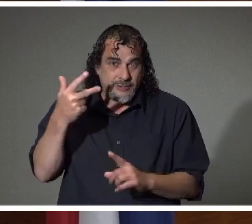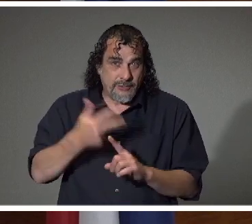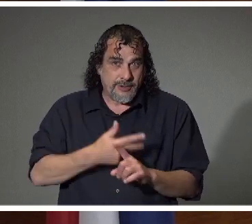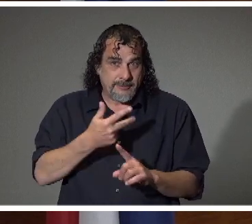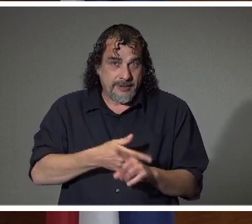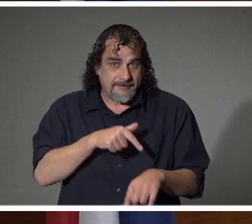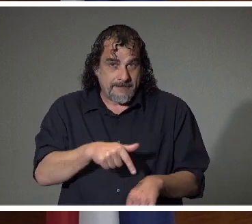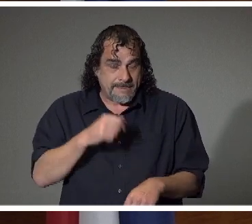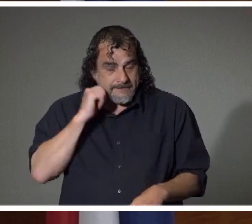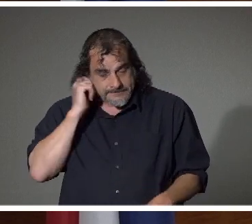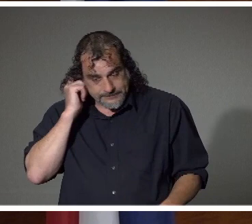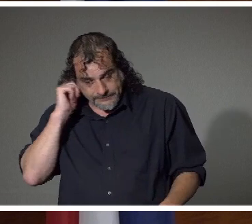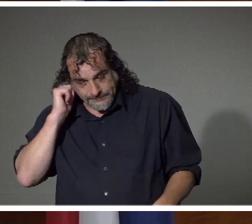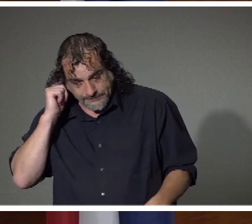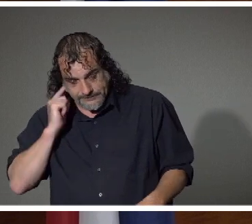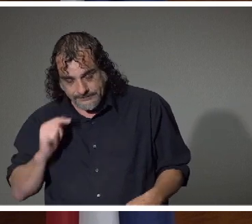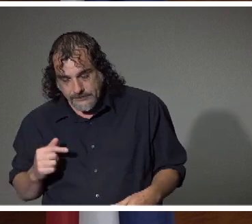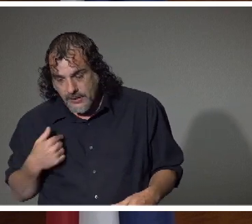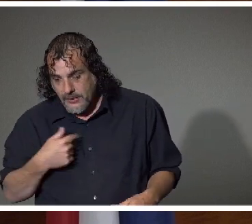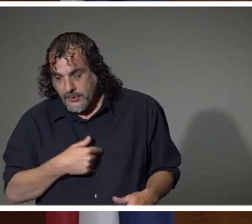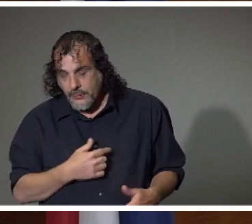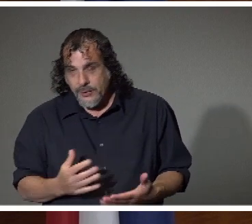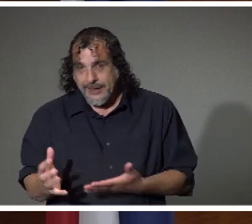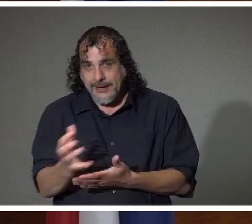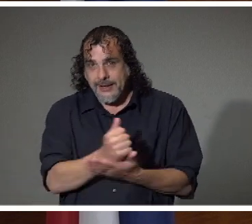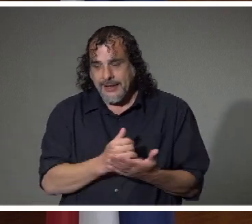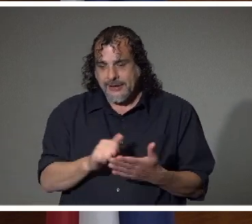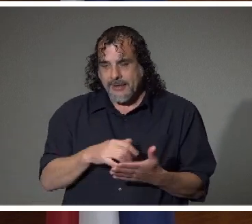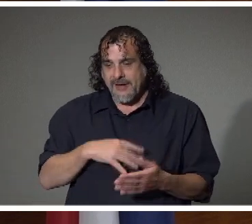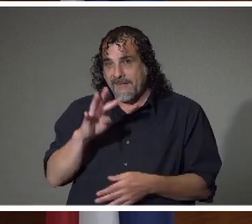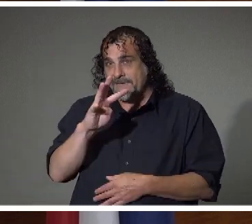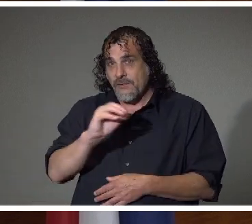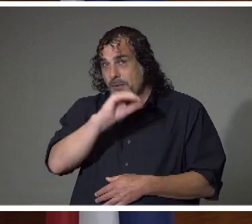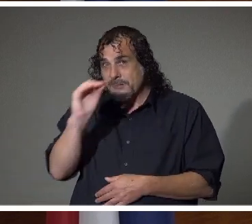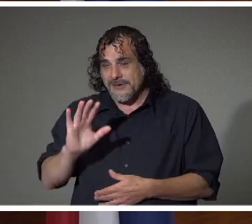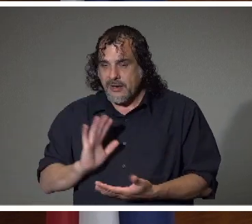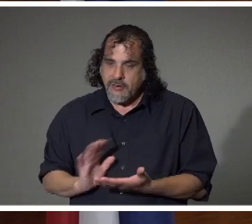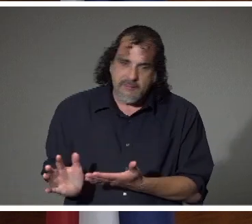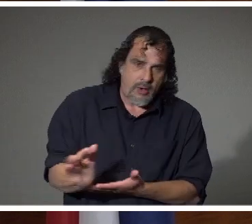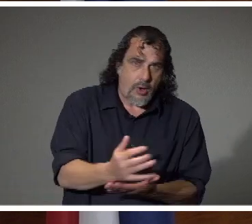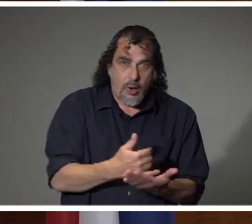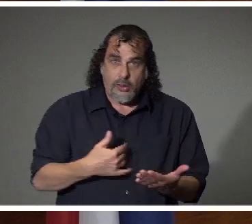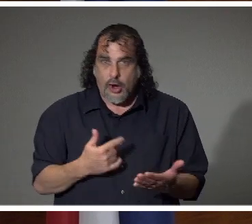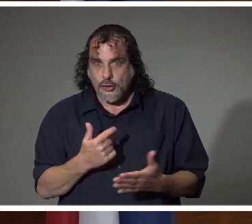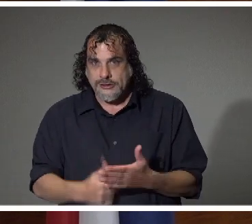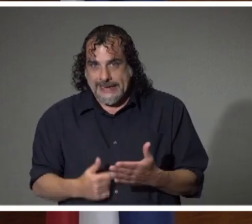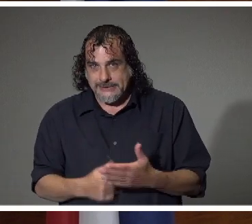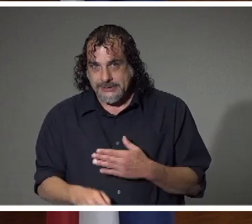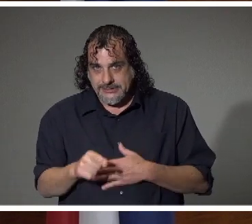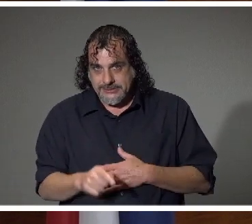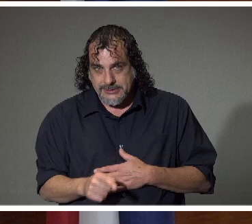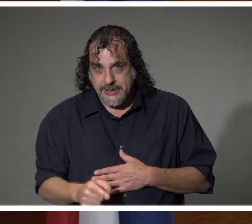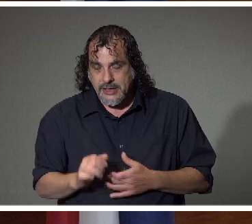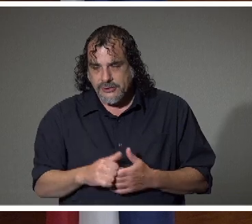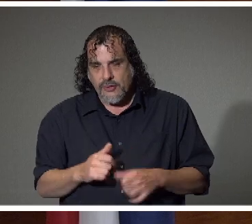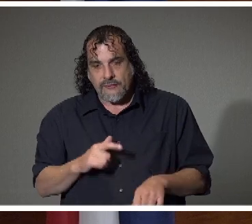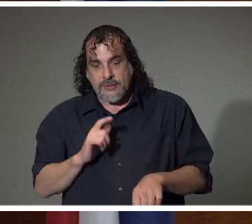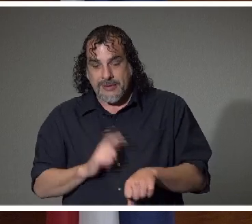second quarter of 2020, we typically collect about 40% of our total revenue. And so from a timing